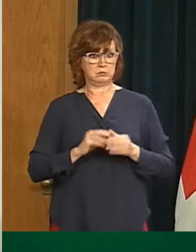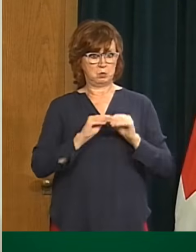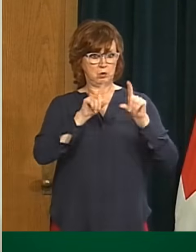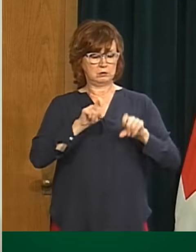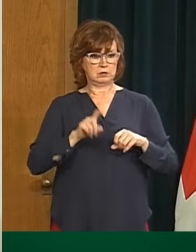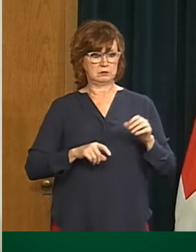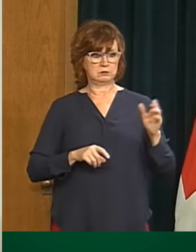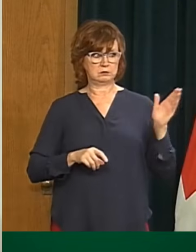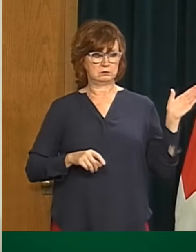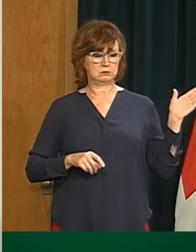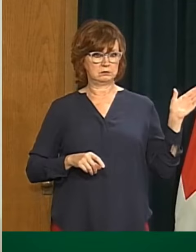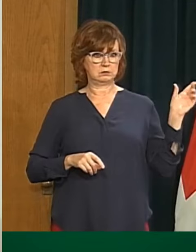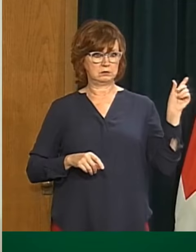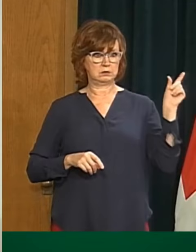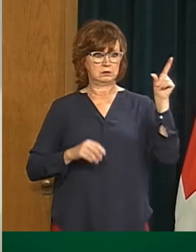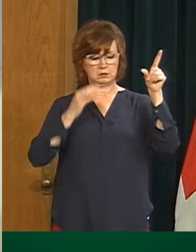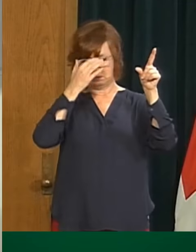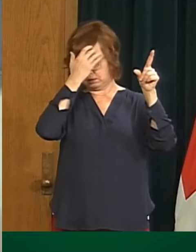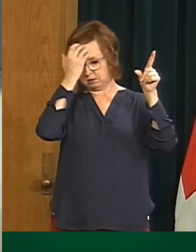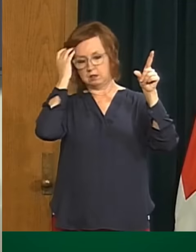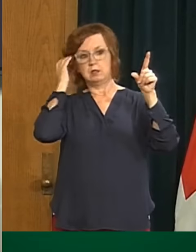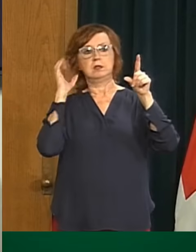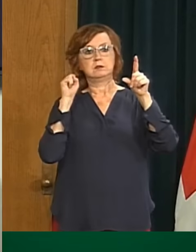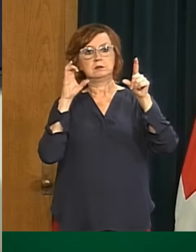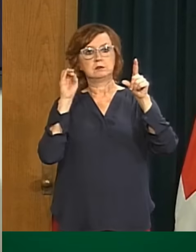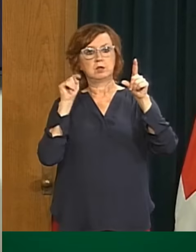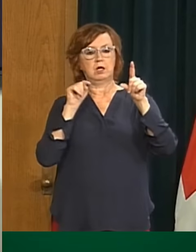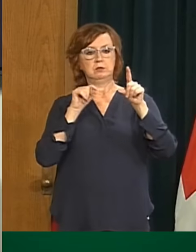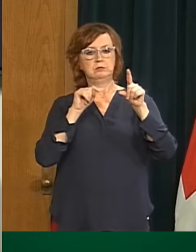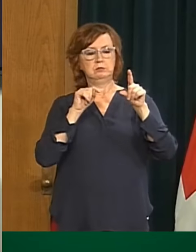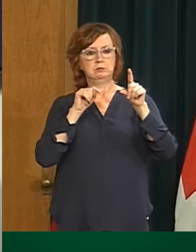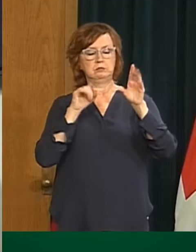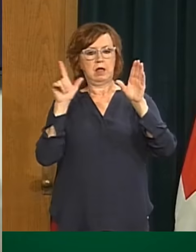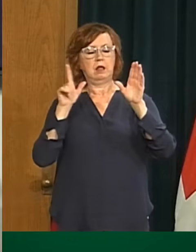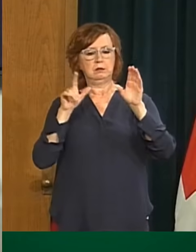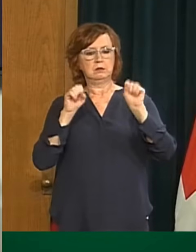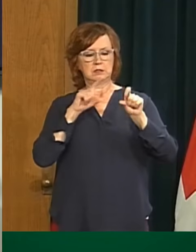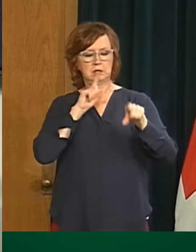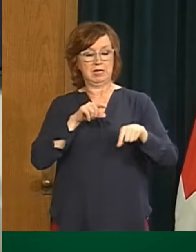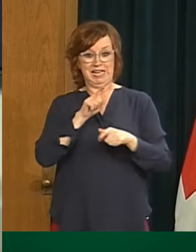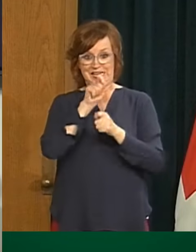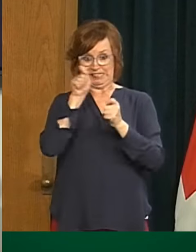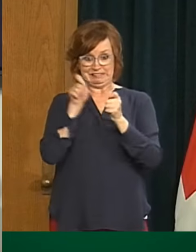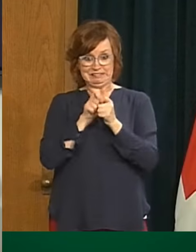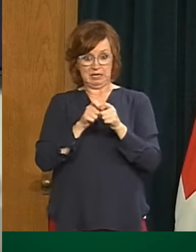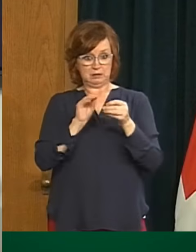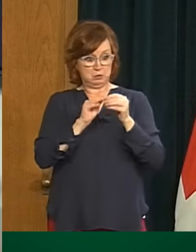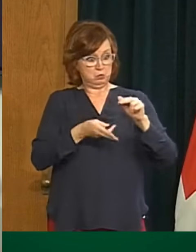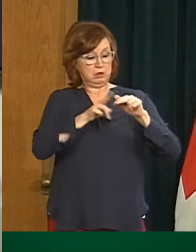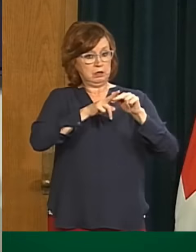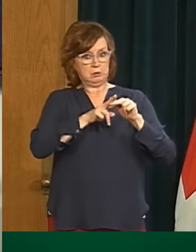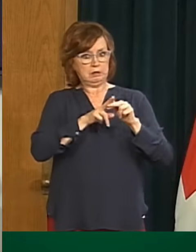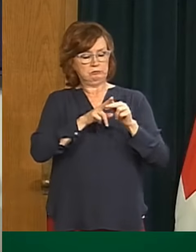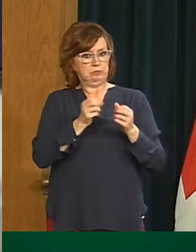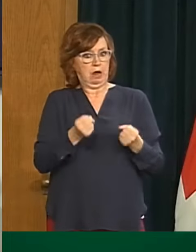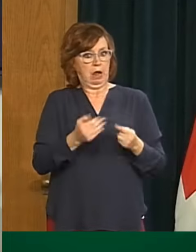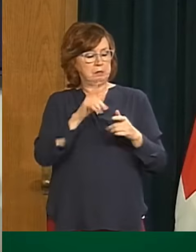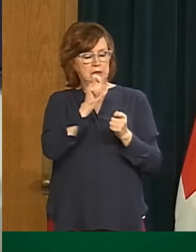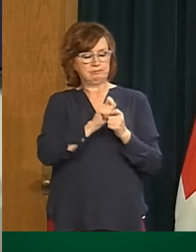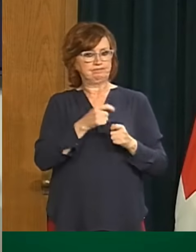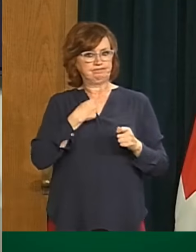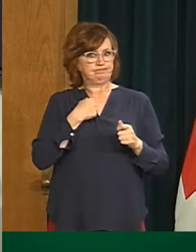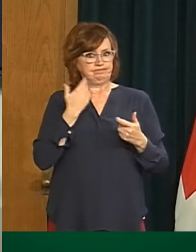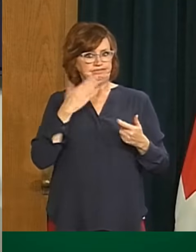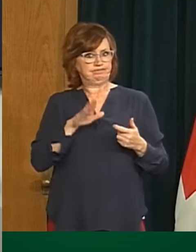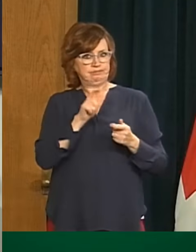So maybe, Yeah. Scott, go ahead. So I don't know the exact numbers of the increase because the number of swabs, then